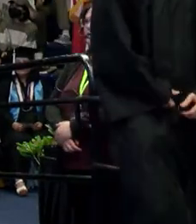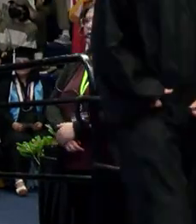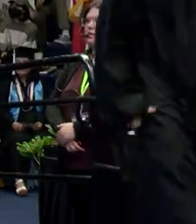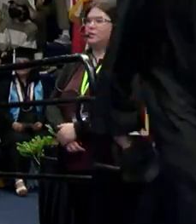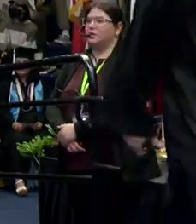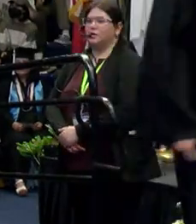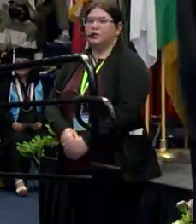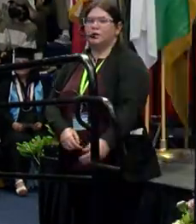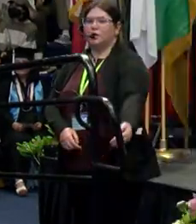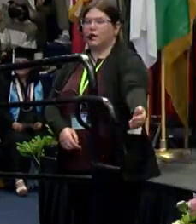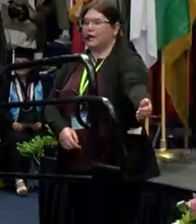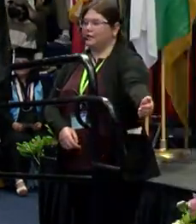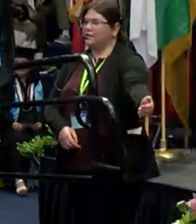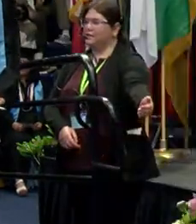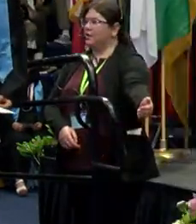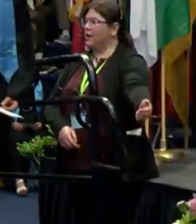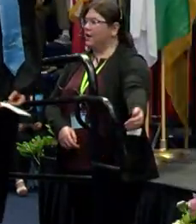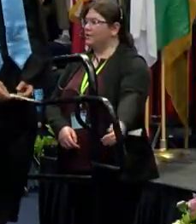Devin Bishop.